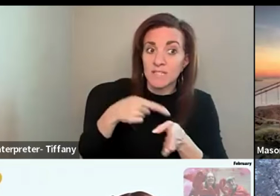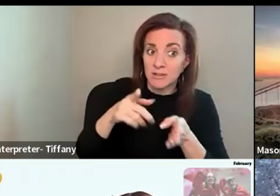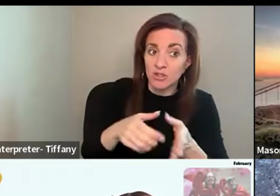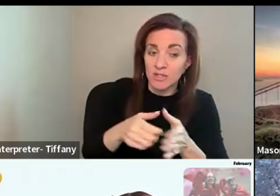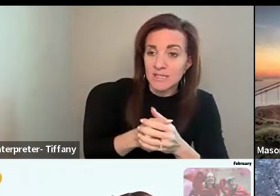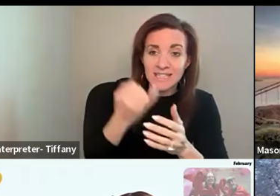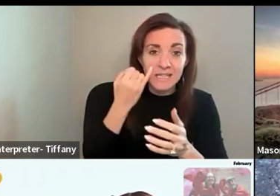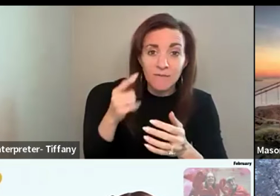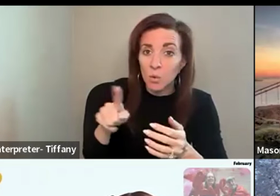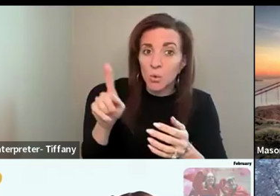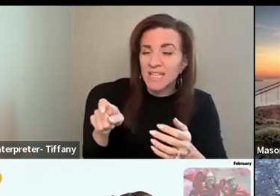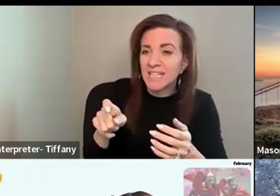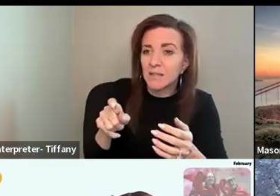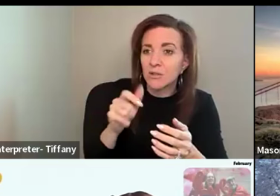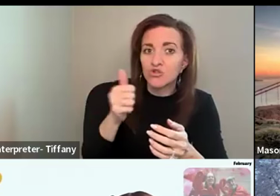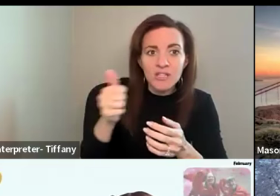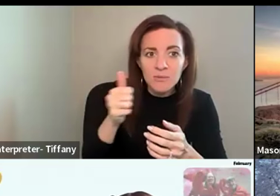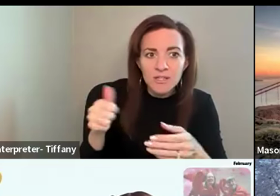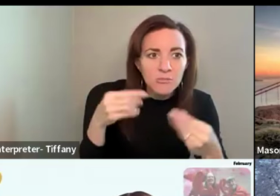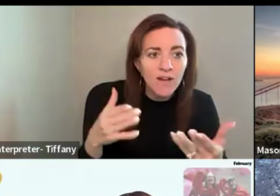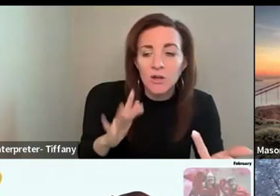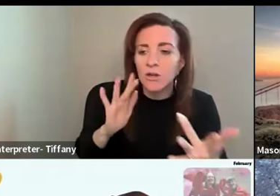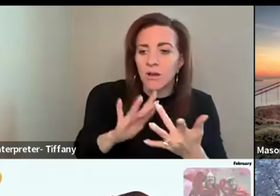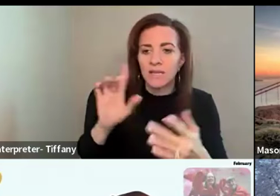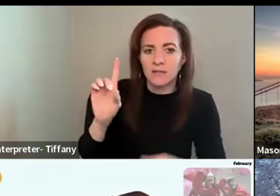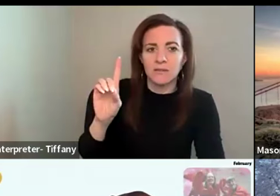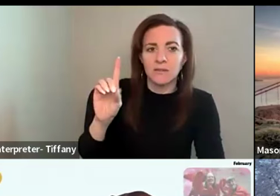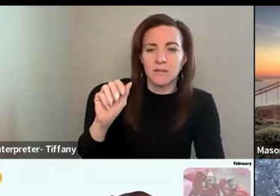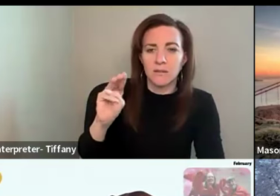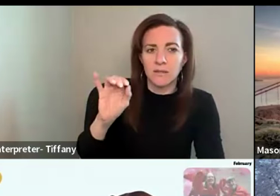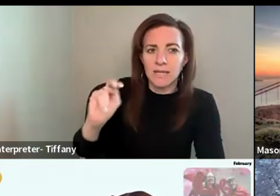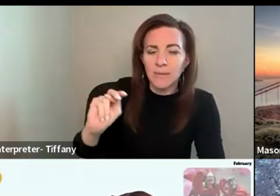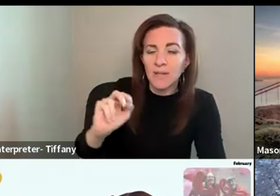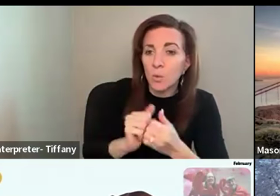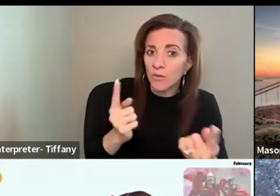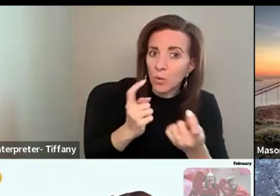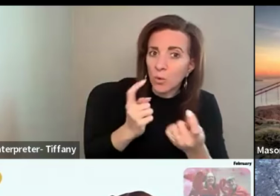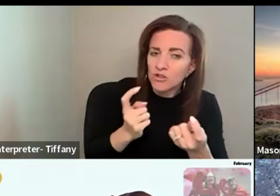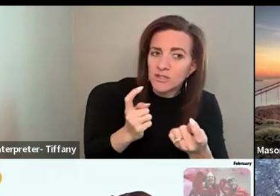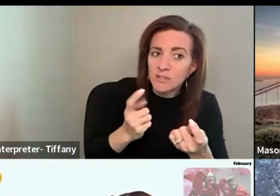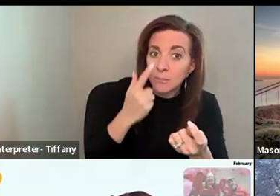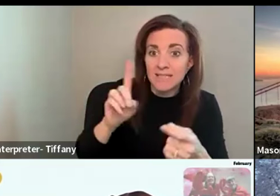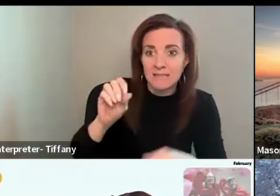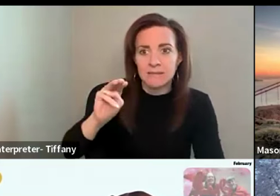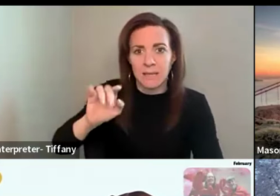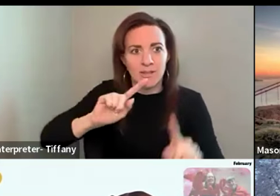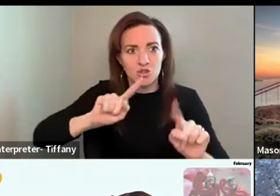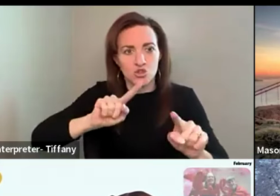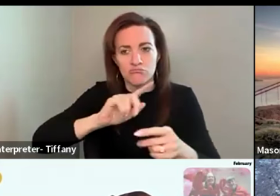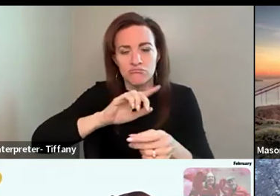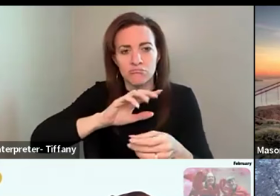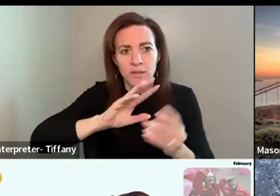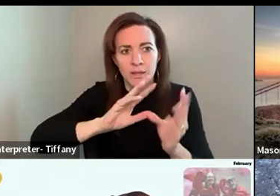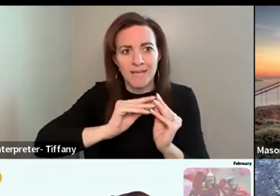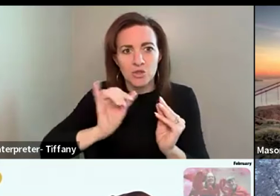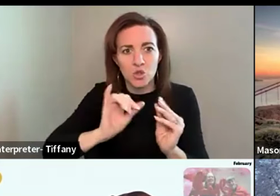you guys needed any of you transportation providers, reach out to Damien with questions about that, because he was there as well and should be able